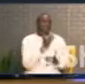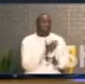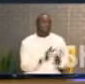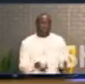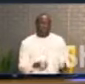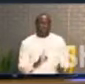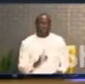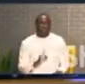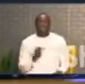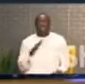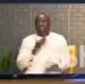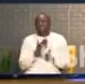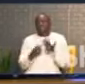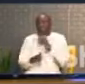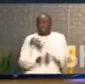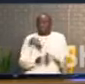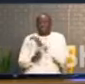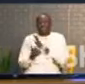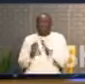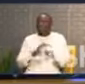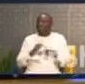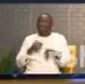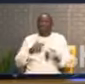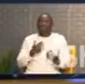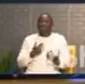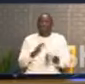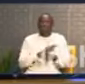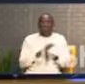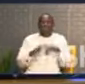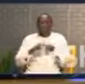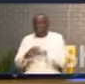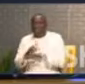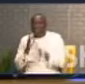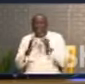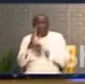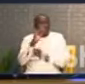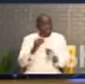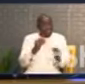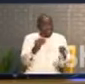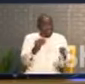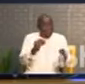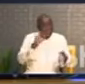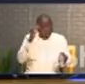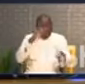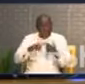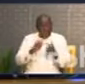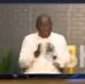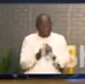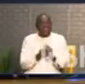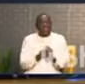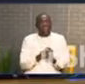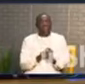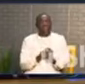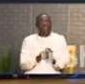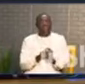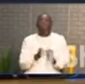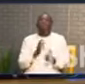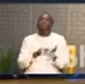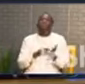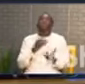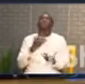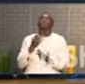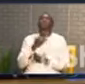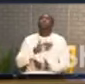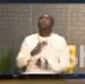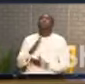certain temptations you have no business going through if God grants you grace to change. So there are times you are saying, God, just give me this